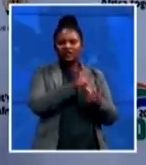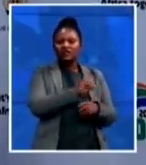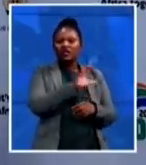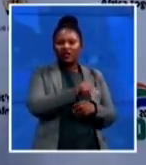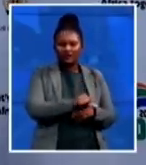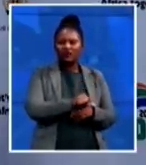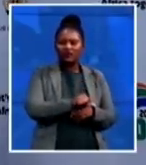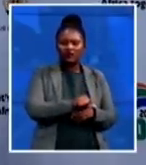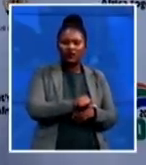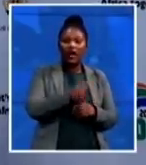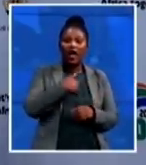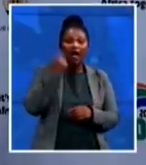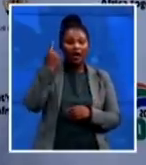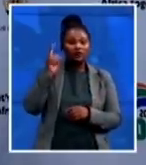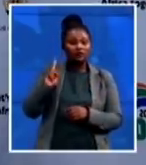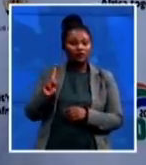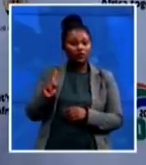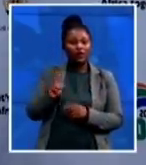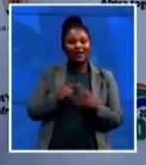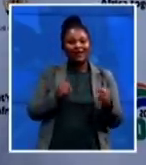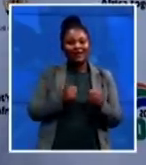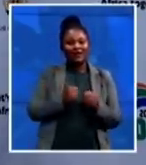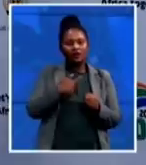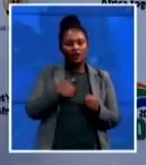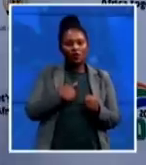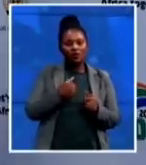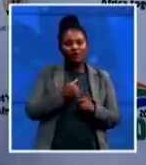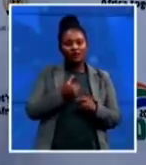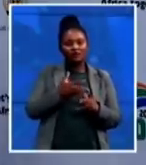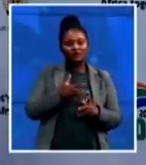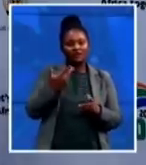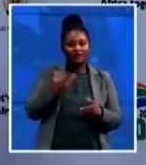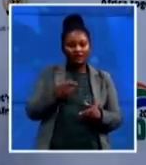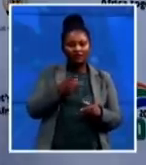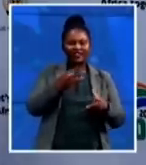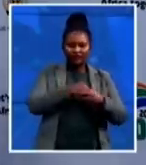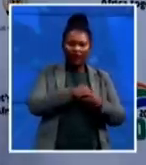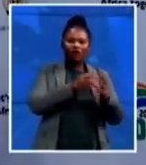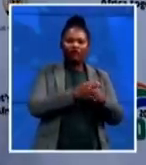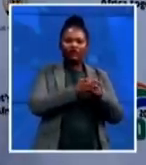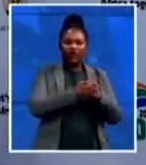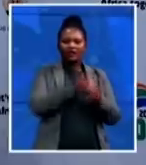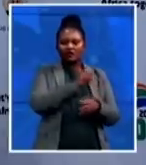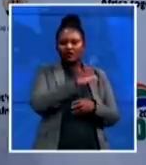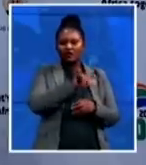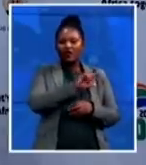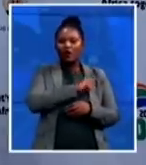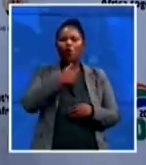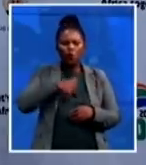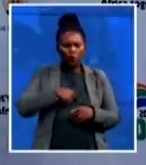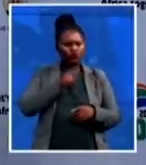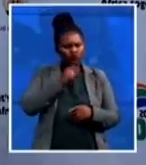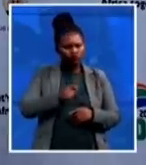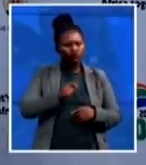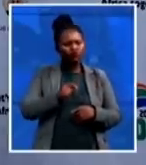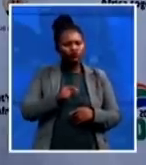mission of our forebears, that one has become part of us, because we are serious when we say we are against division, when